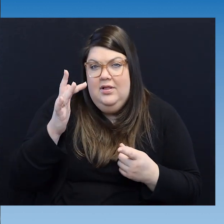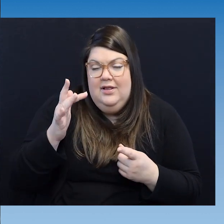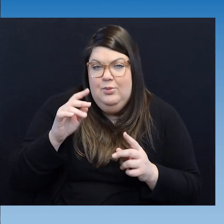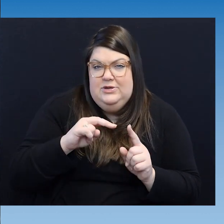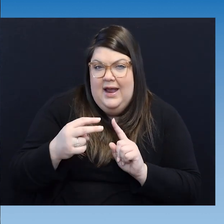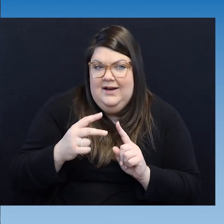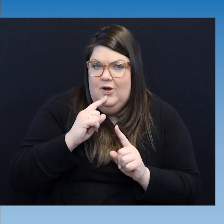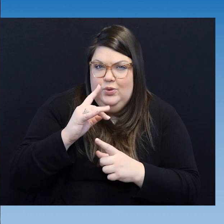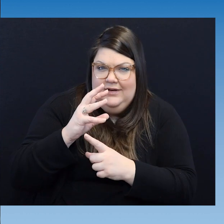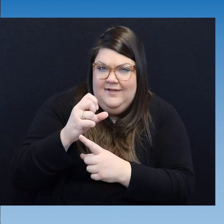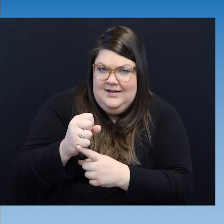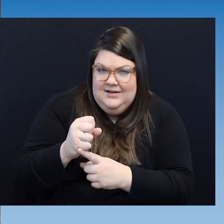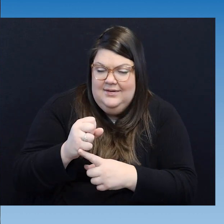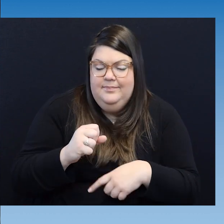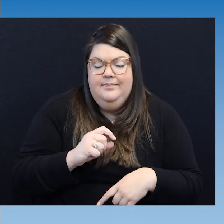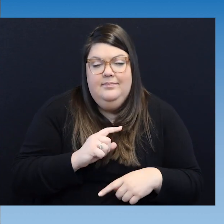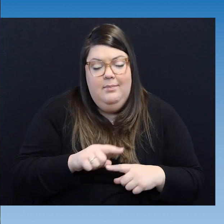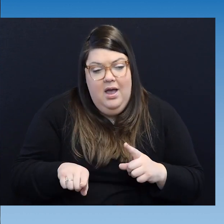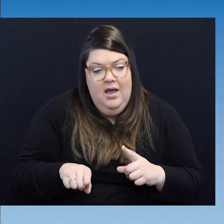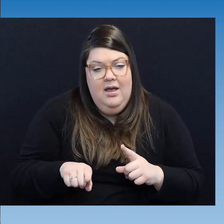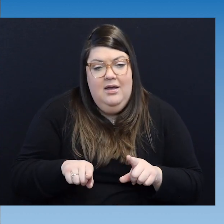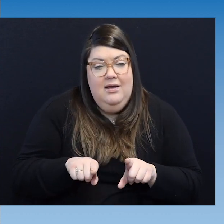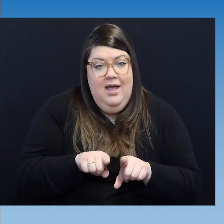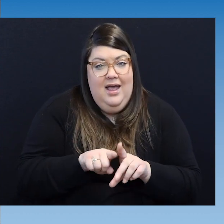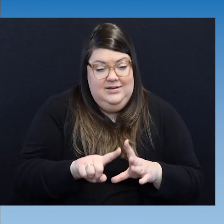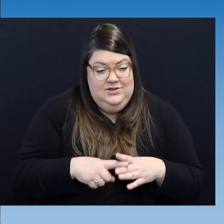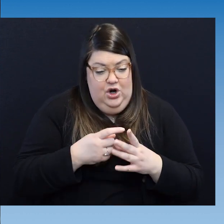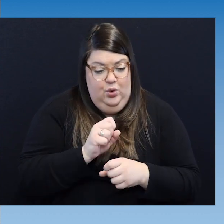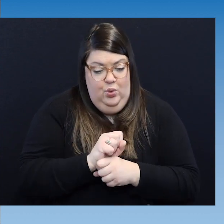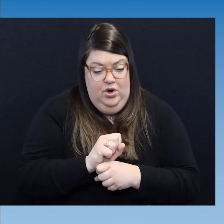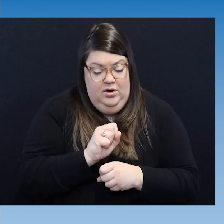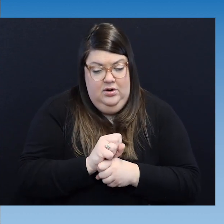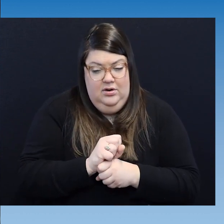it. But as I started the work,